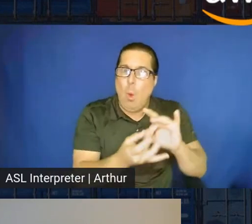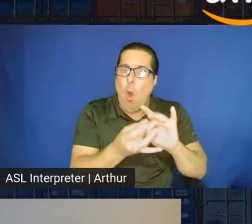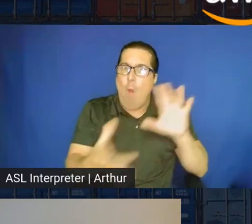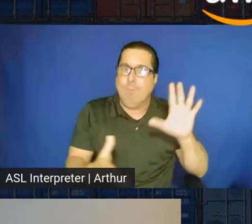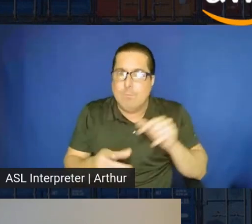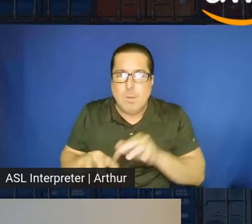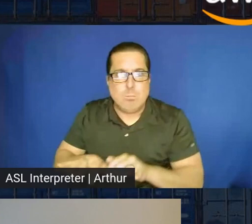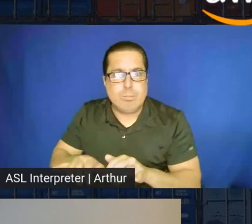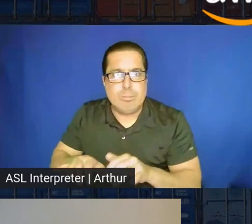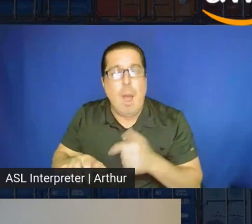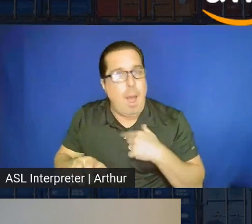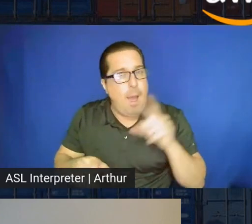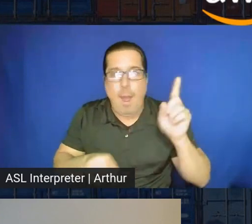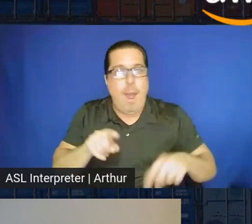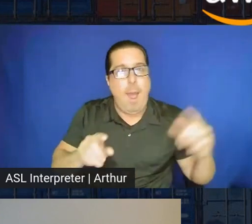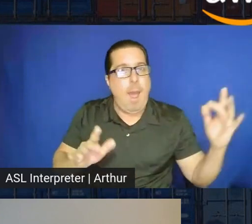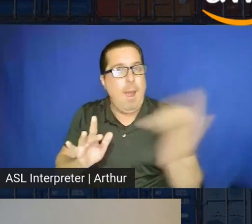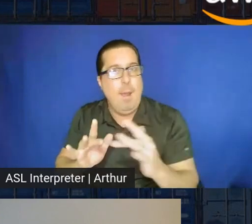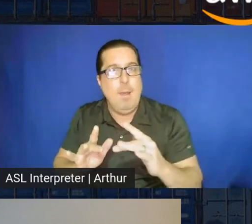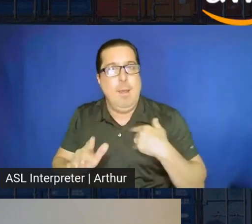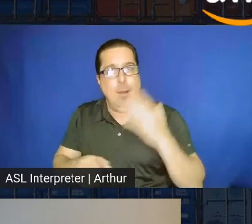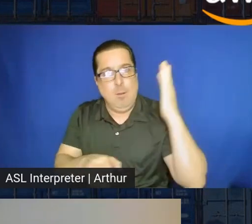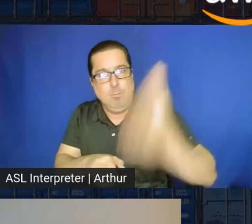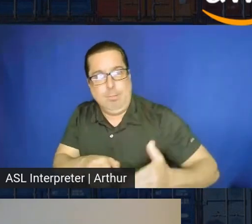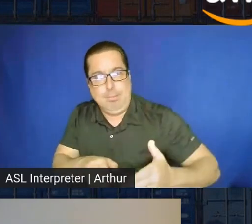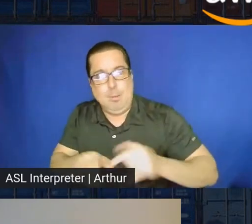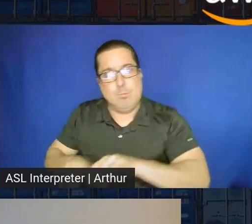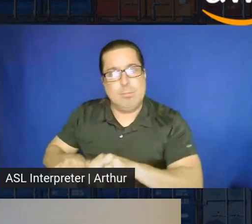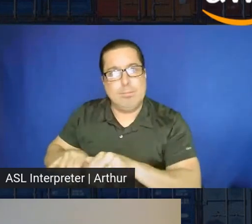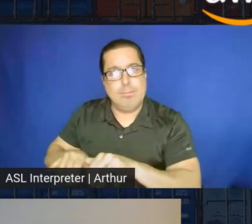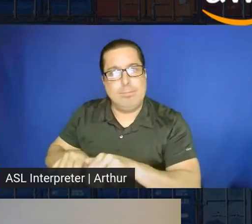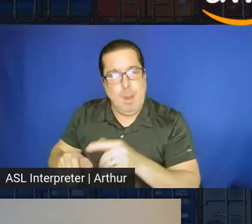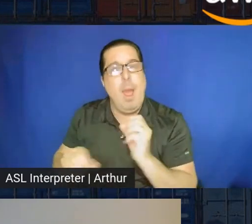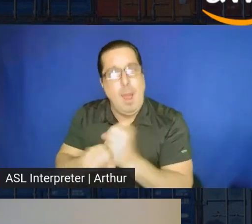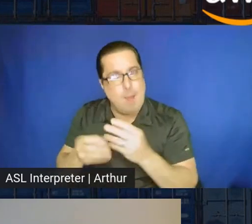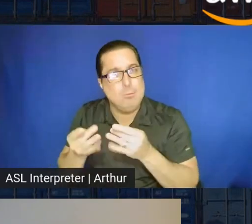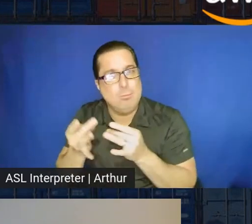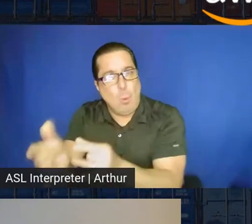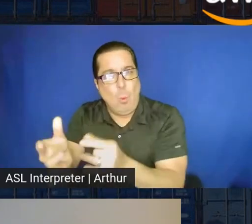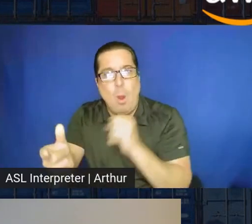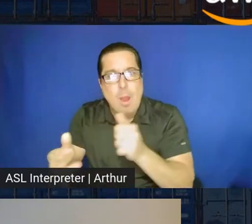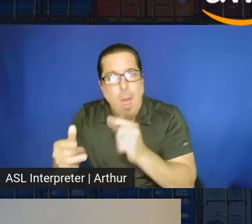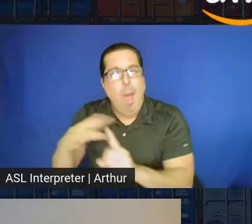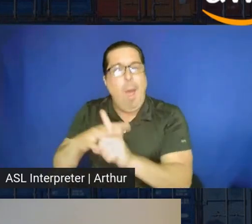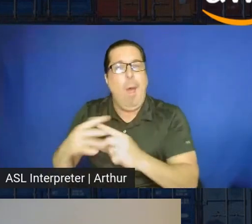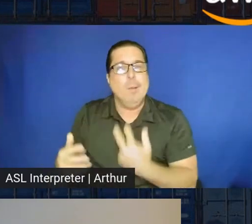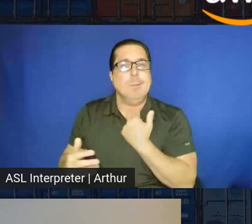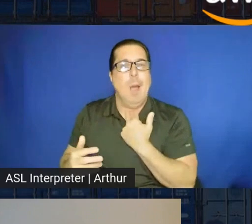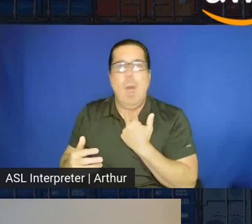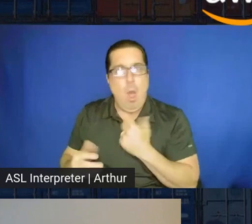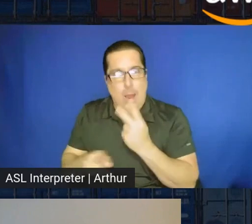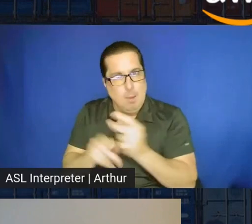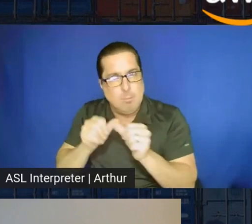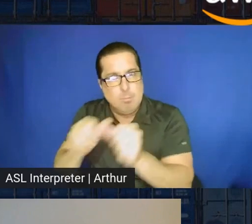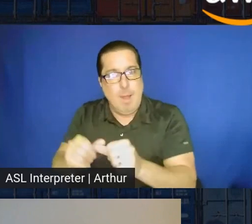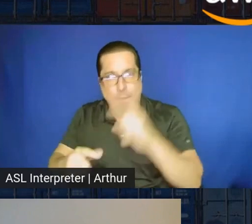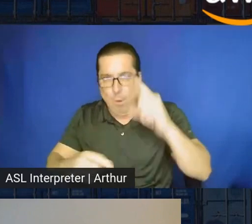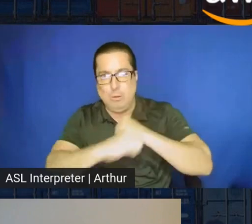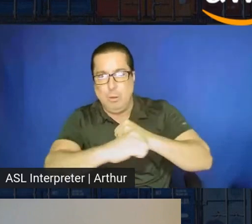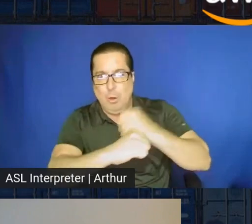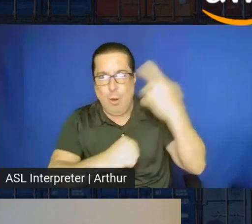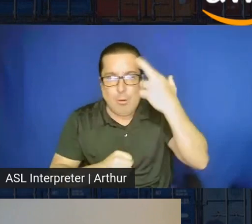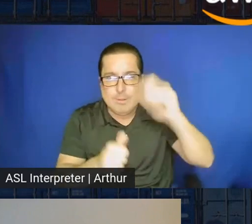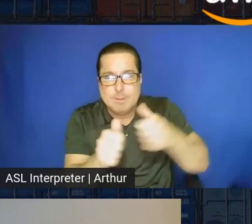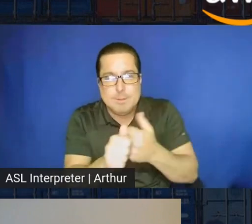servers to the internet itself. So for these customers, EKS Anywhere provides, again, a consistent experience with the cloud as well